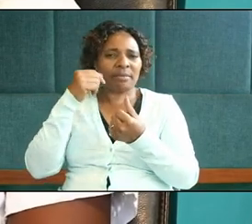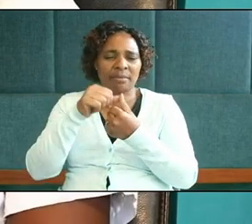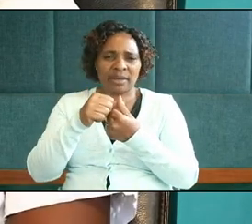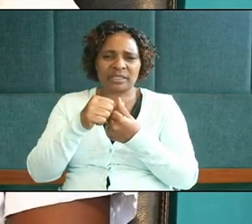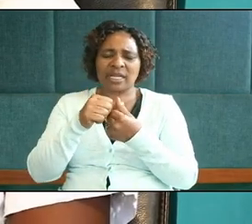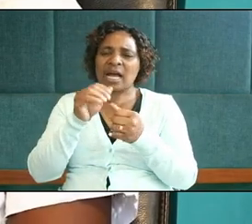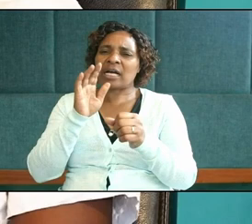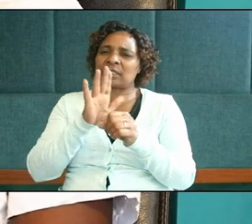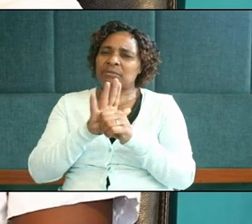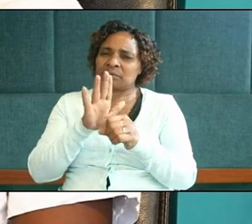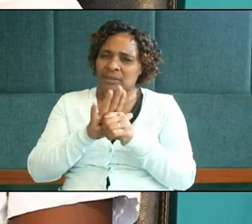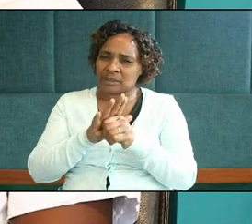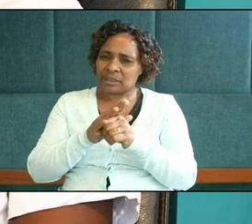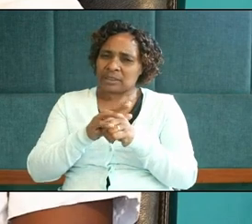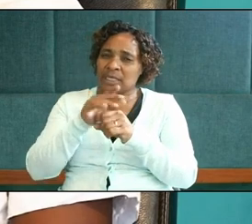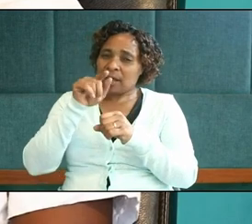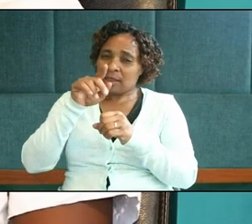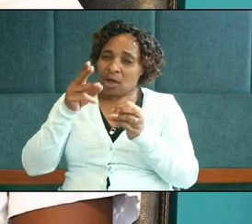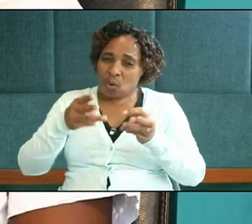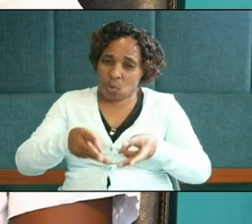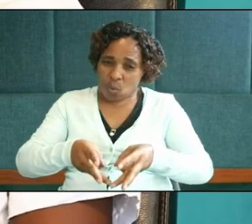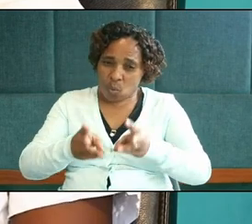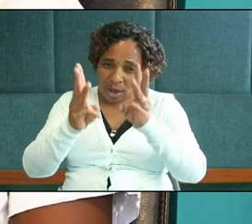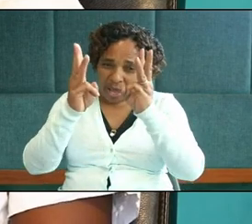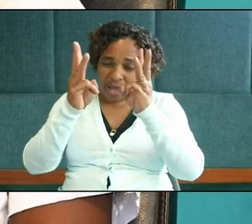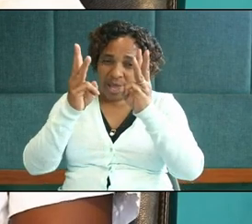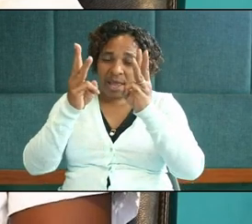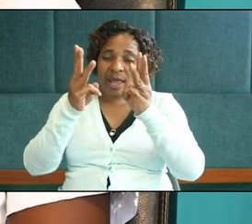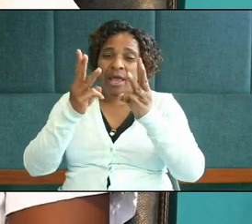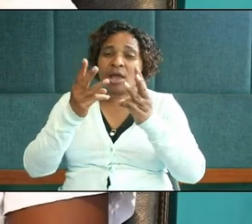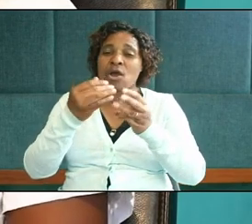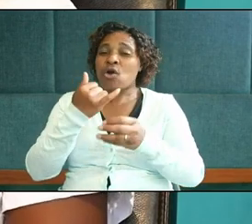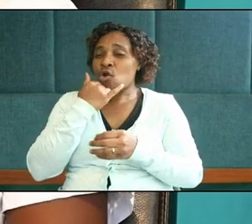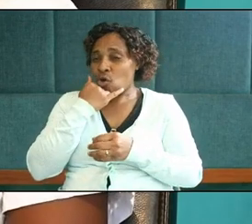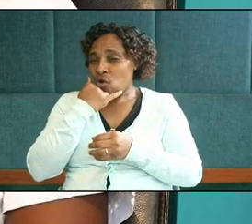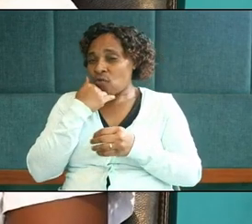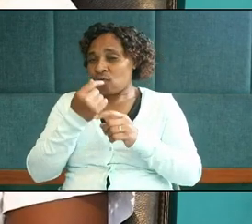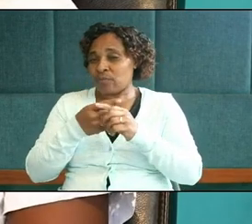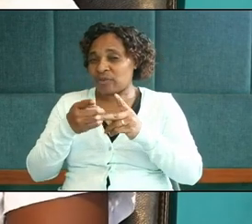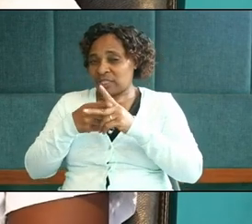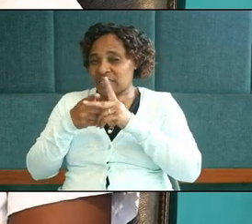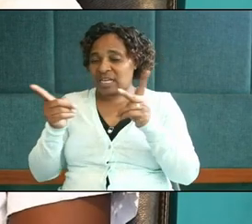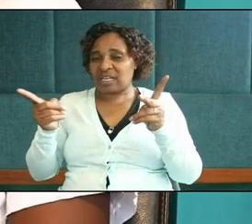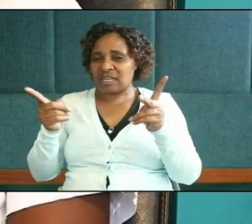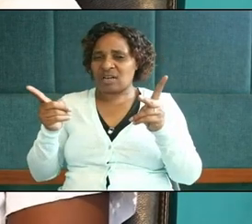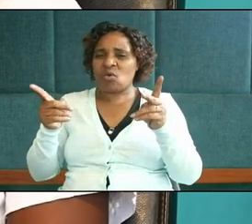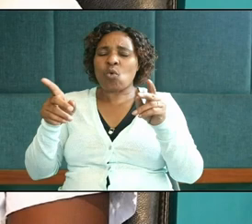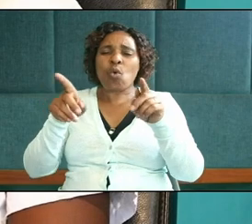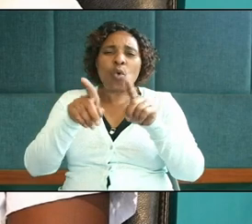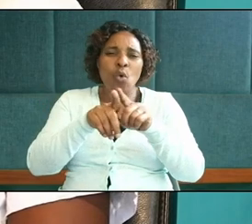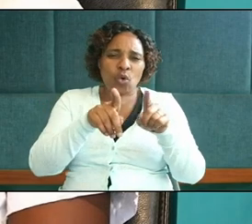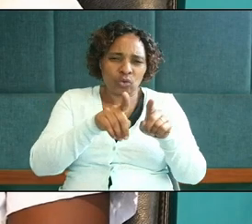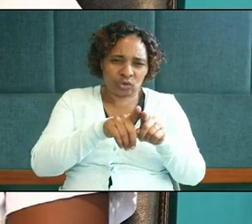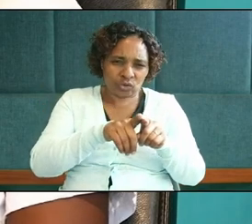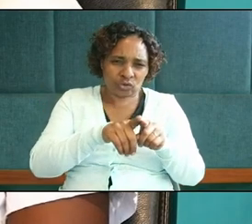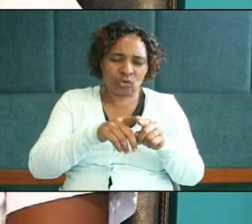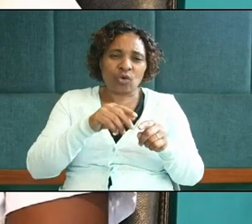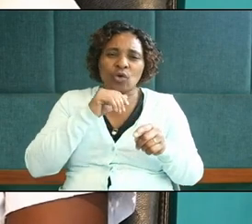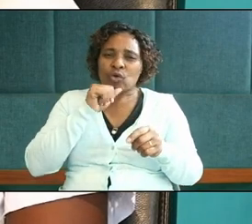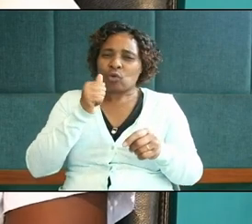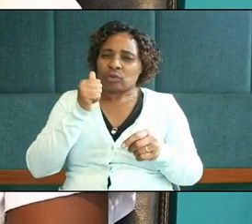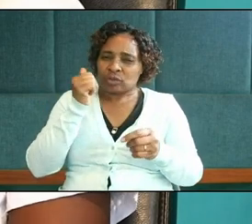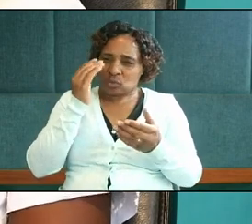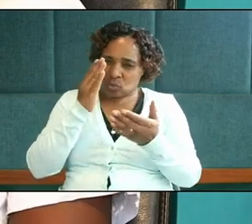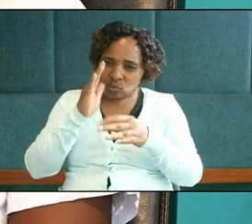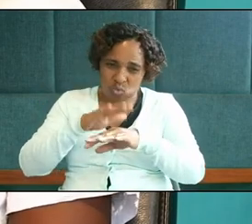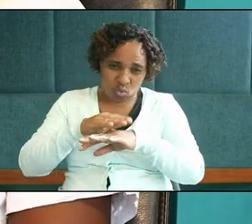as much as their method of parenting was wrong from mm. the start, it was also not right to rebel.